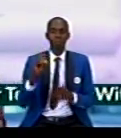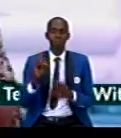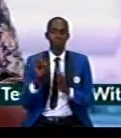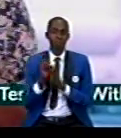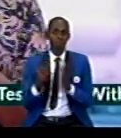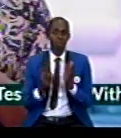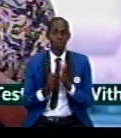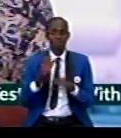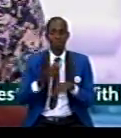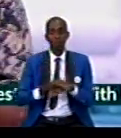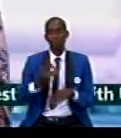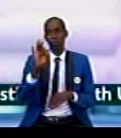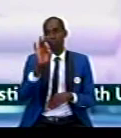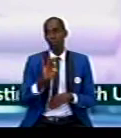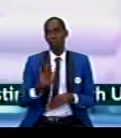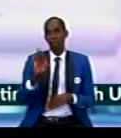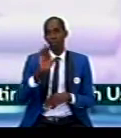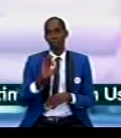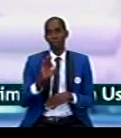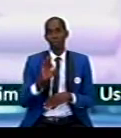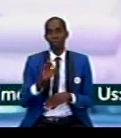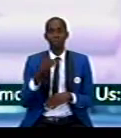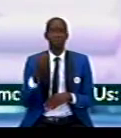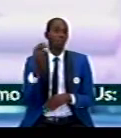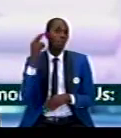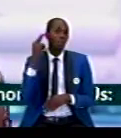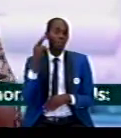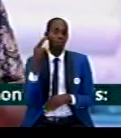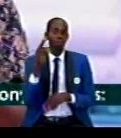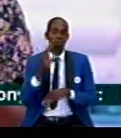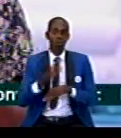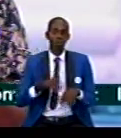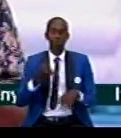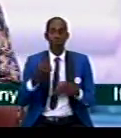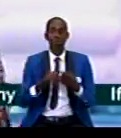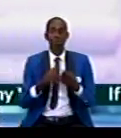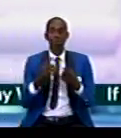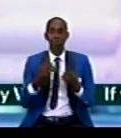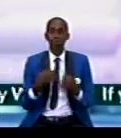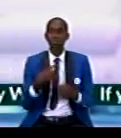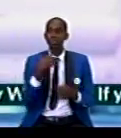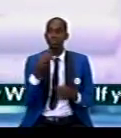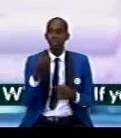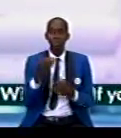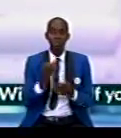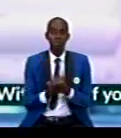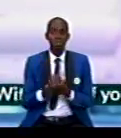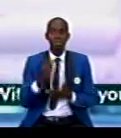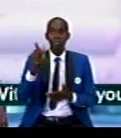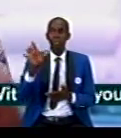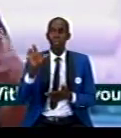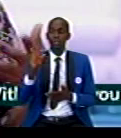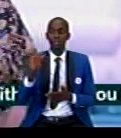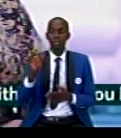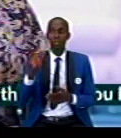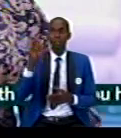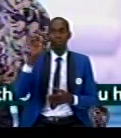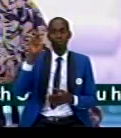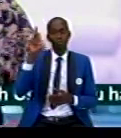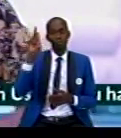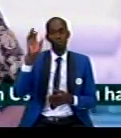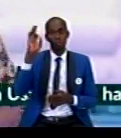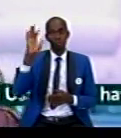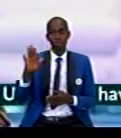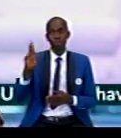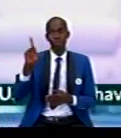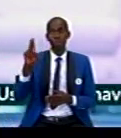on phone and said that GS is coming to Asaba, that I should come. And before the last 2 weeks, as I was leaving